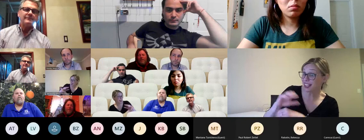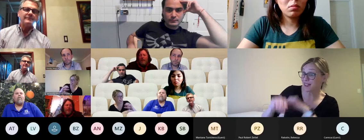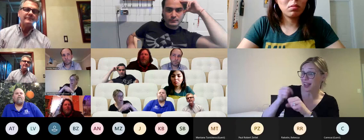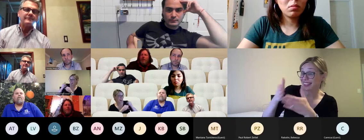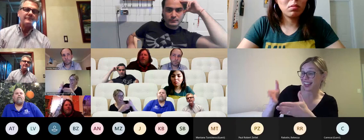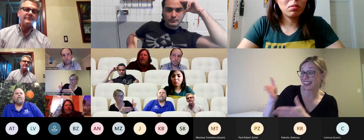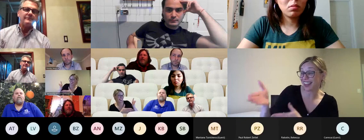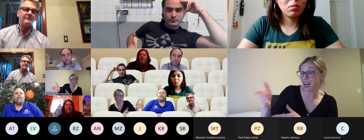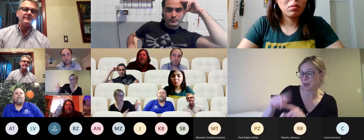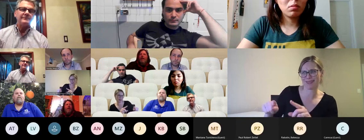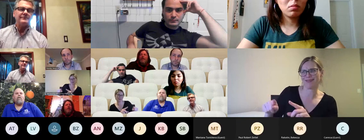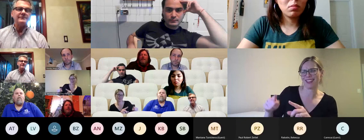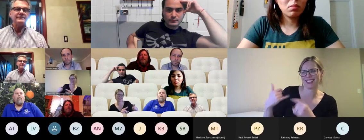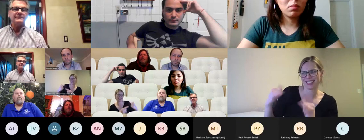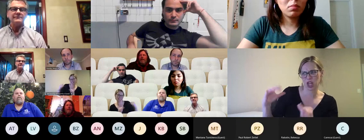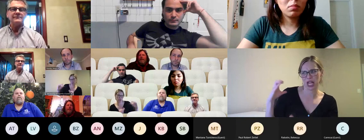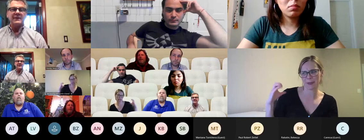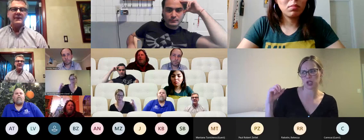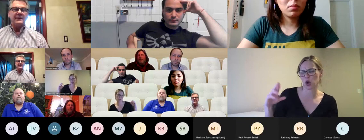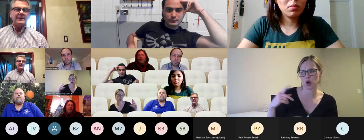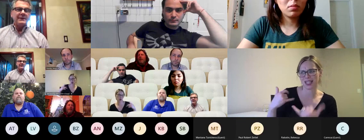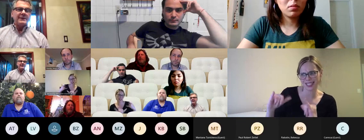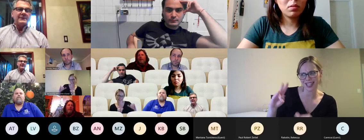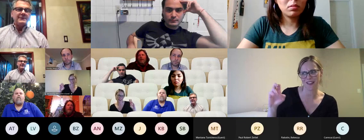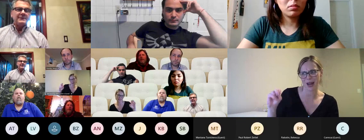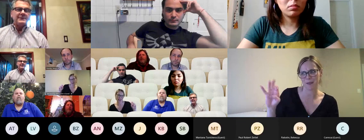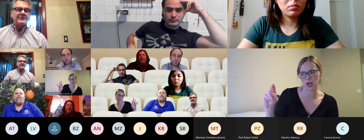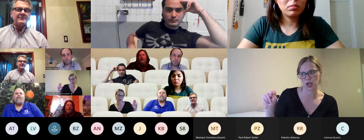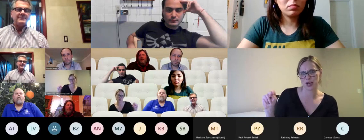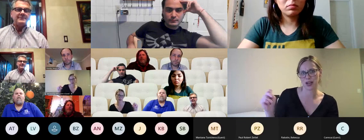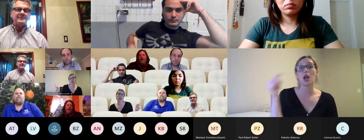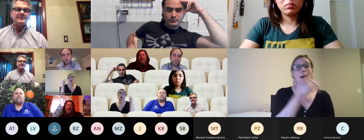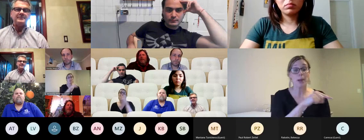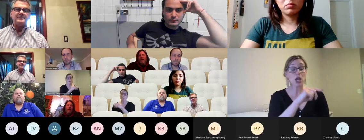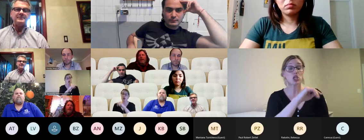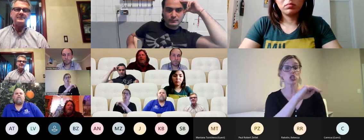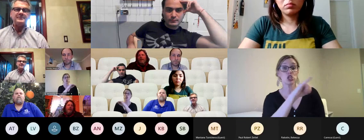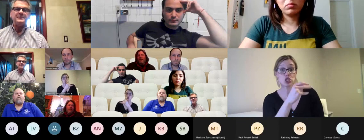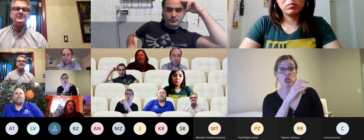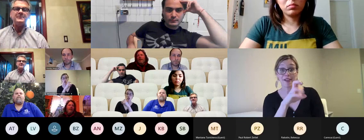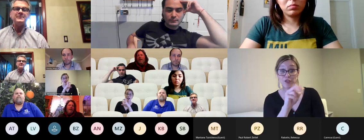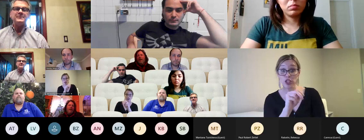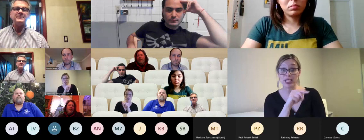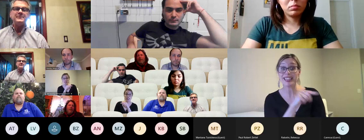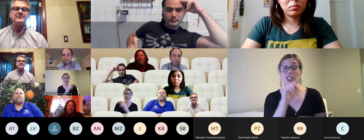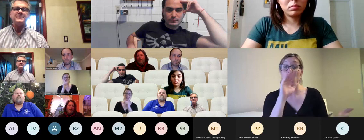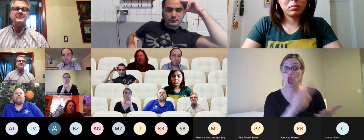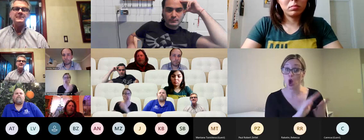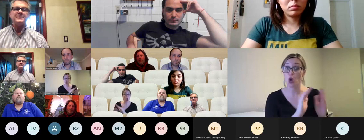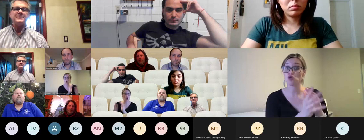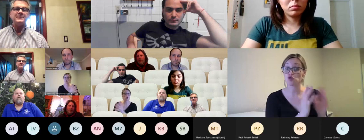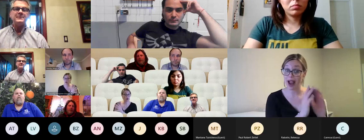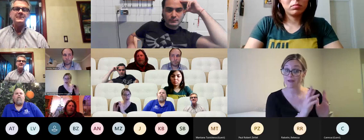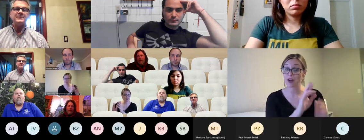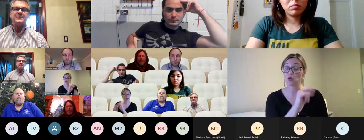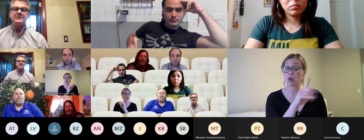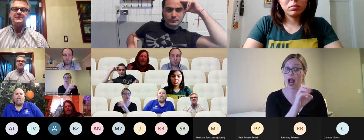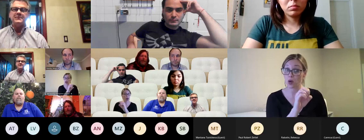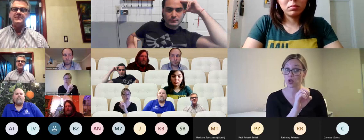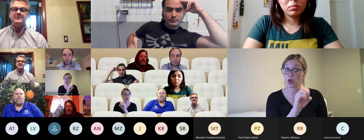Jefferson makes more sense because it already is a lower traffic route, to have that improved infrastructure there.